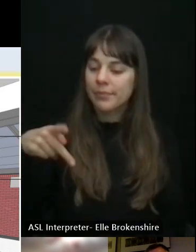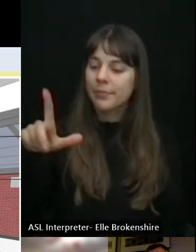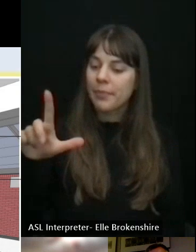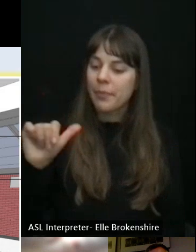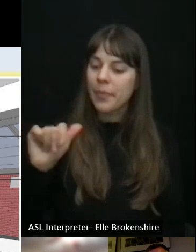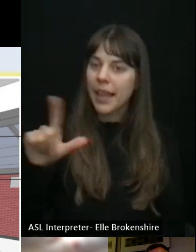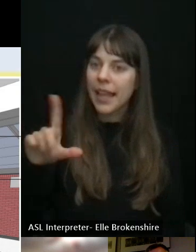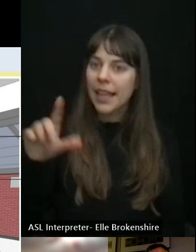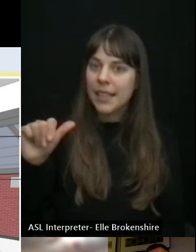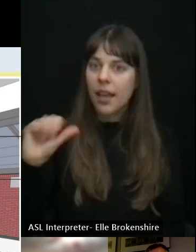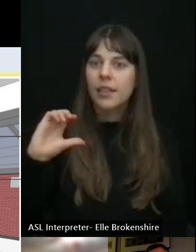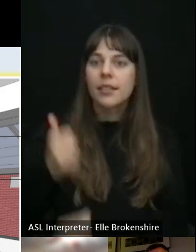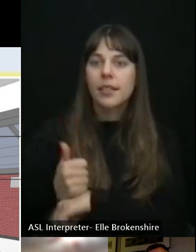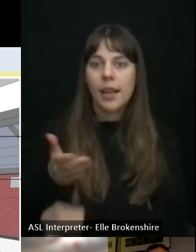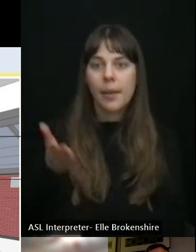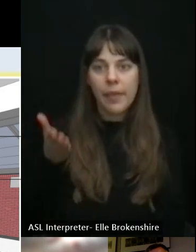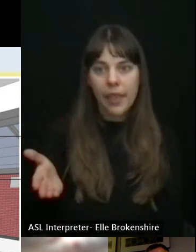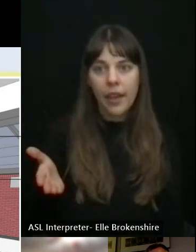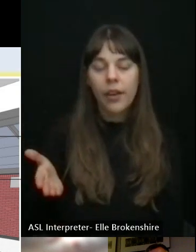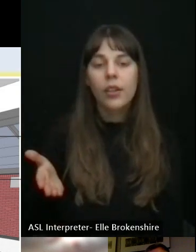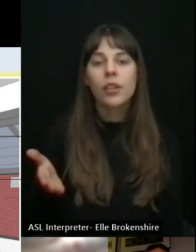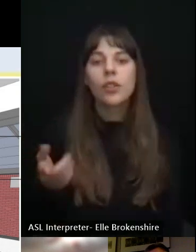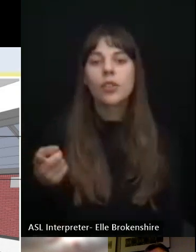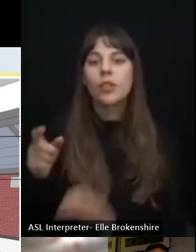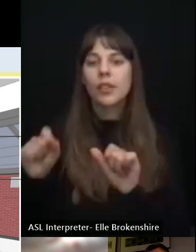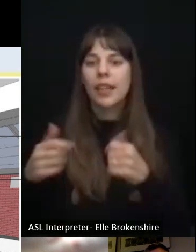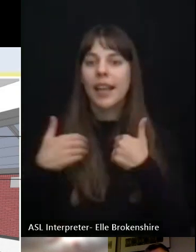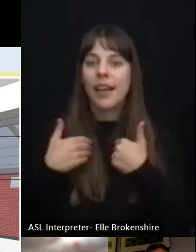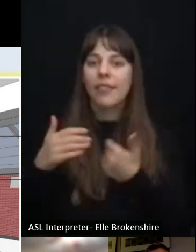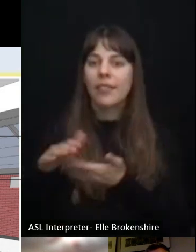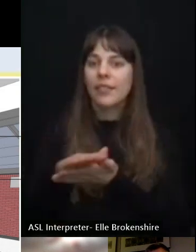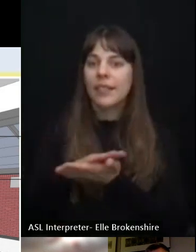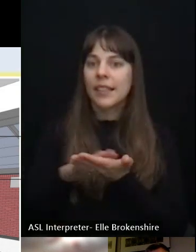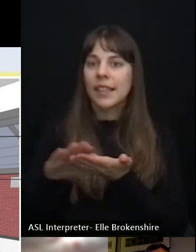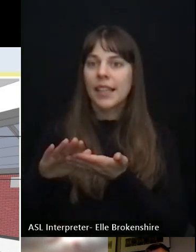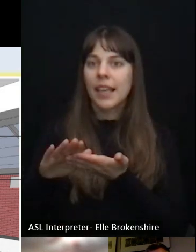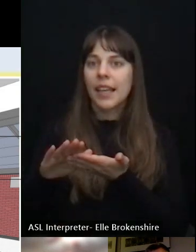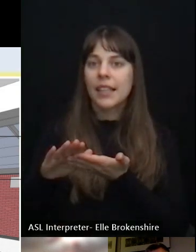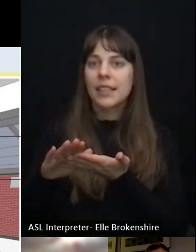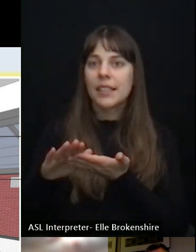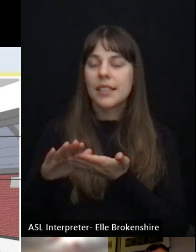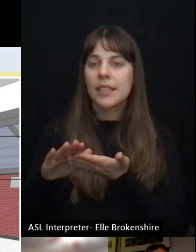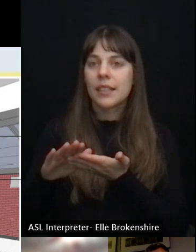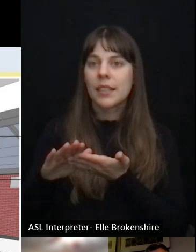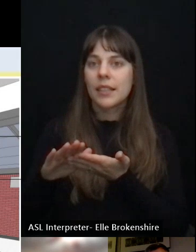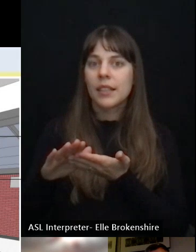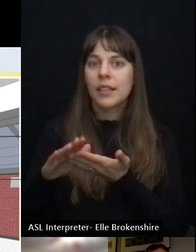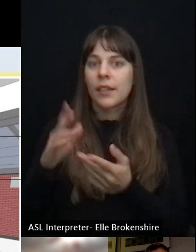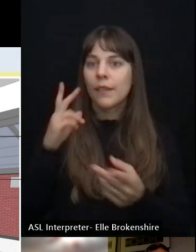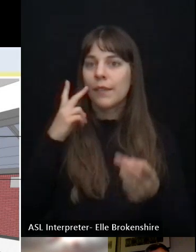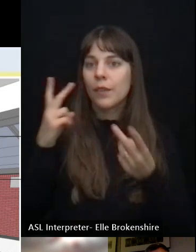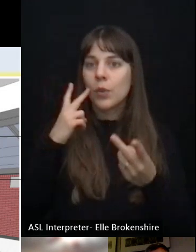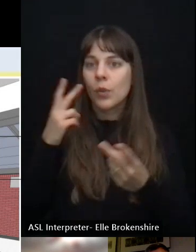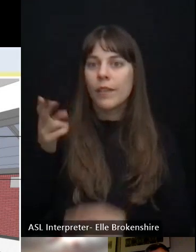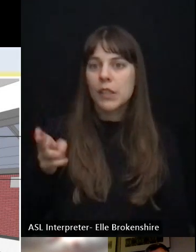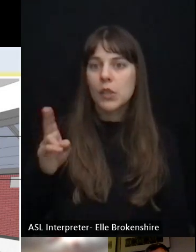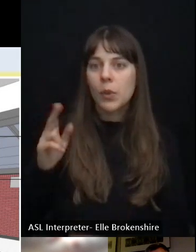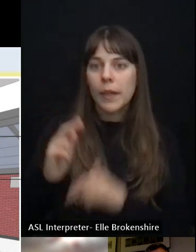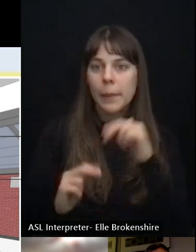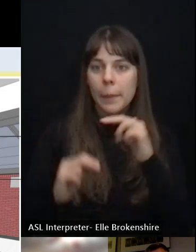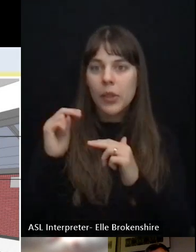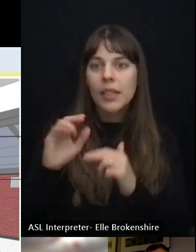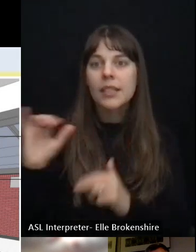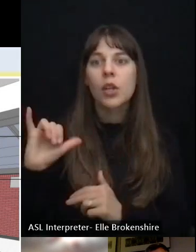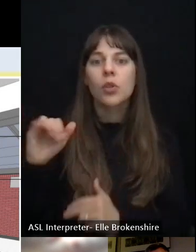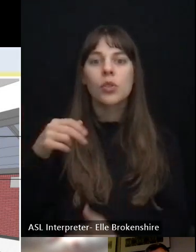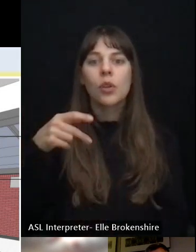constructed in that area too, to allow a nice view shed of the historic building, and then also allow a little parklet for